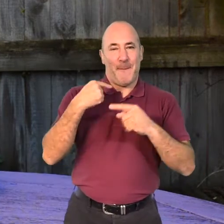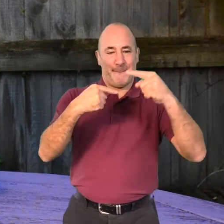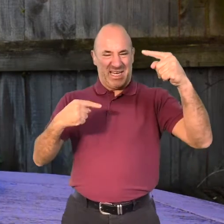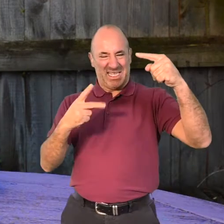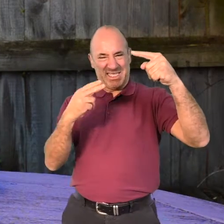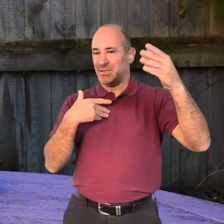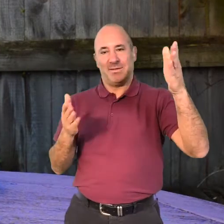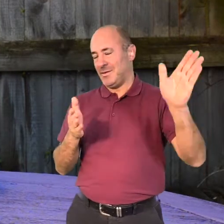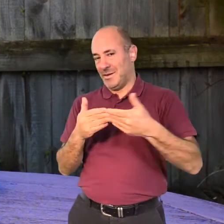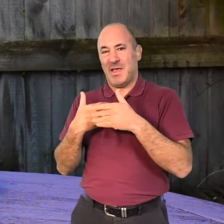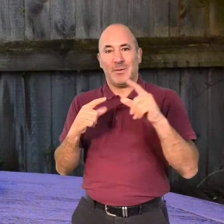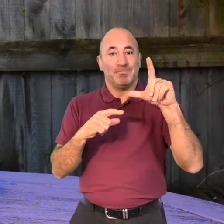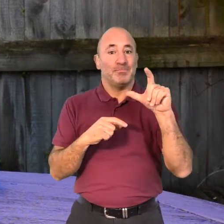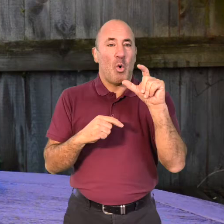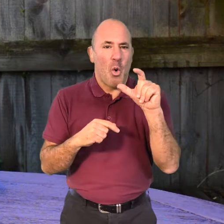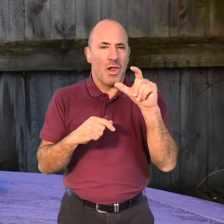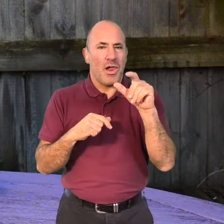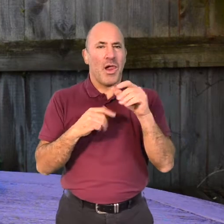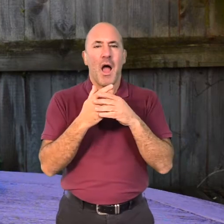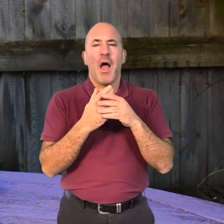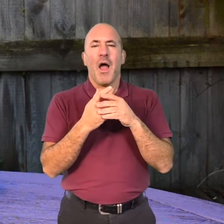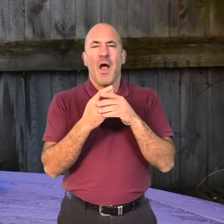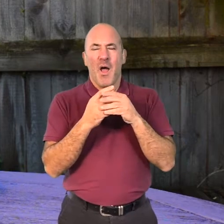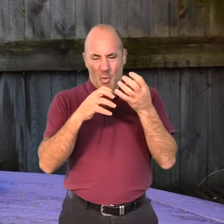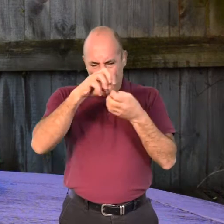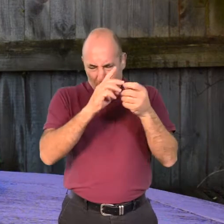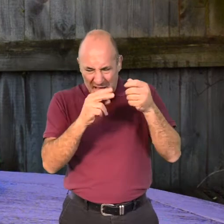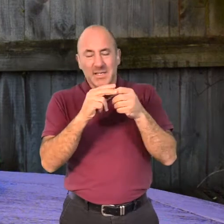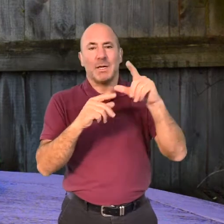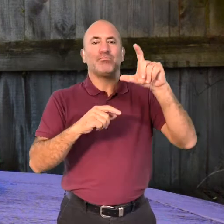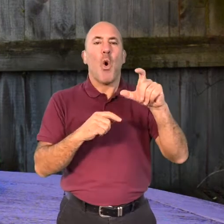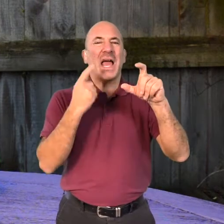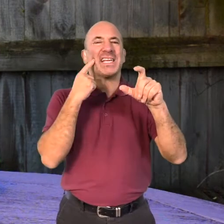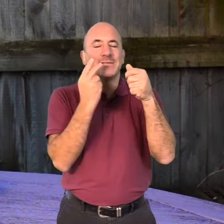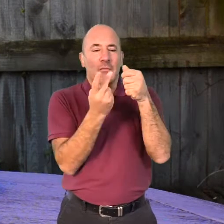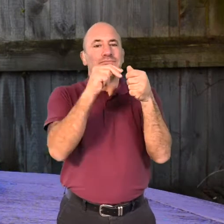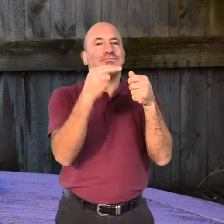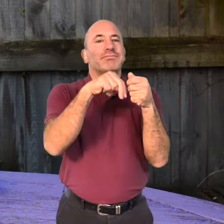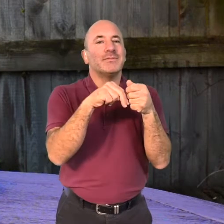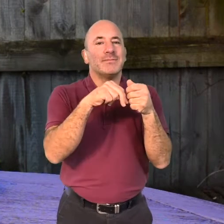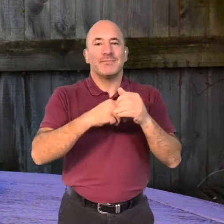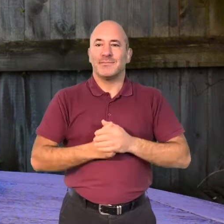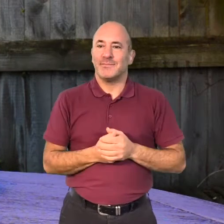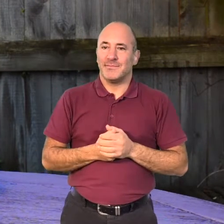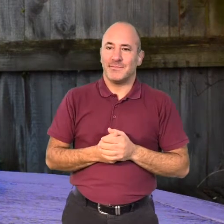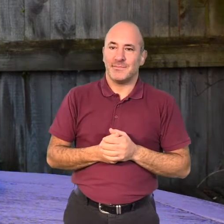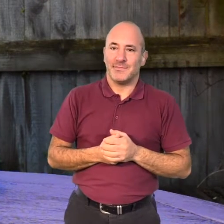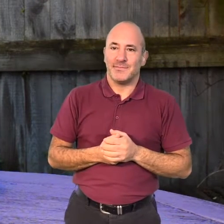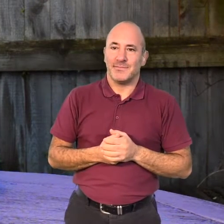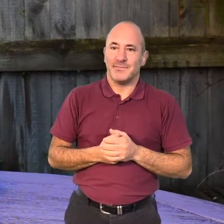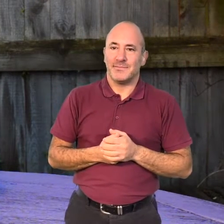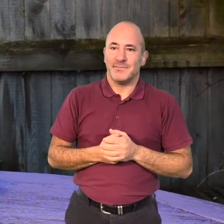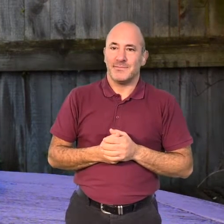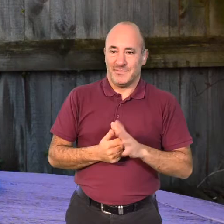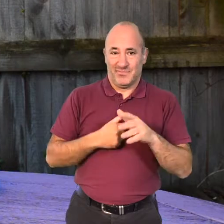my smaller scissors to cut out my swirls because they're a bit easier to use with complicated cutting. I'm going to